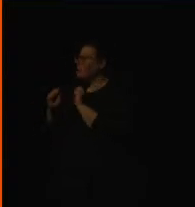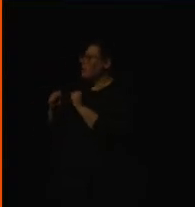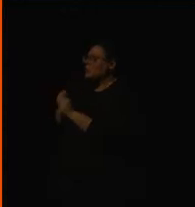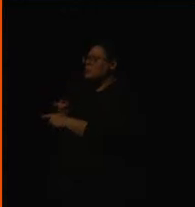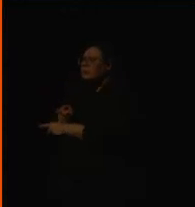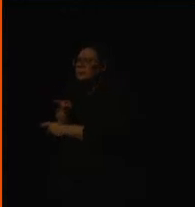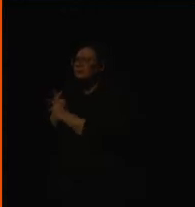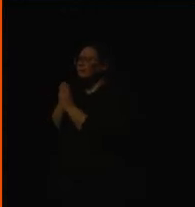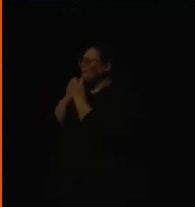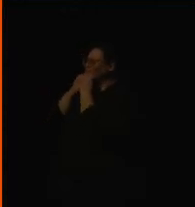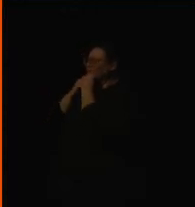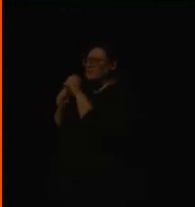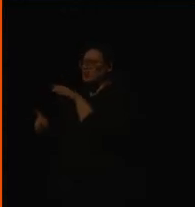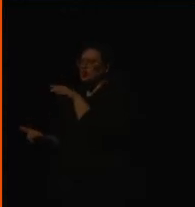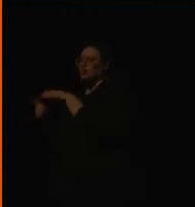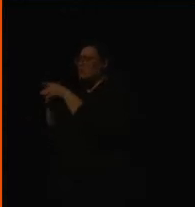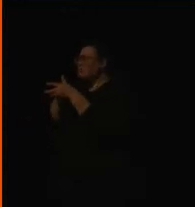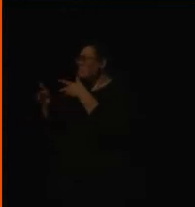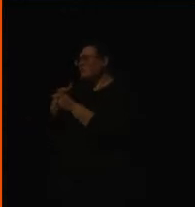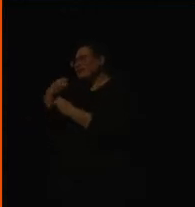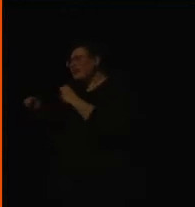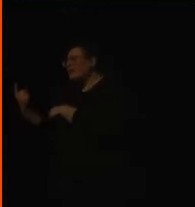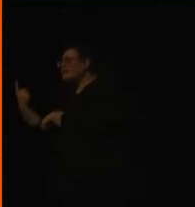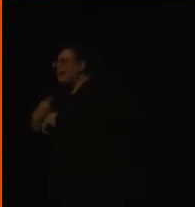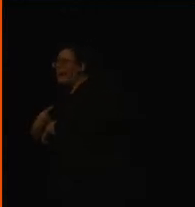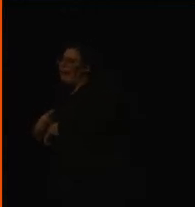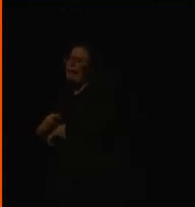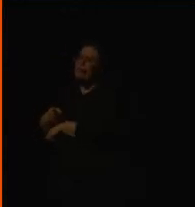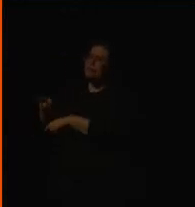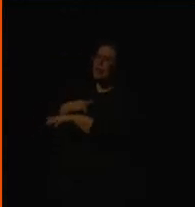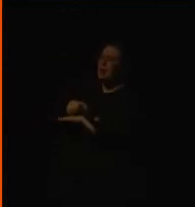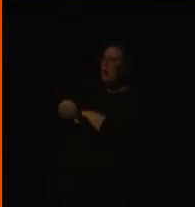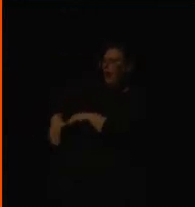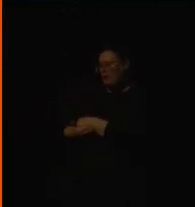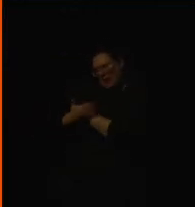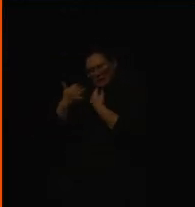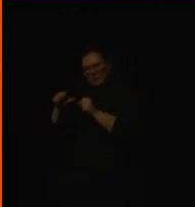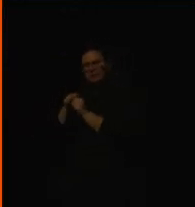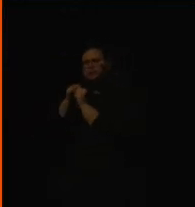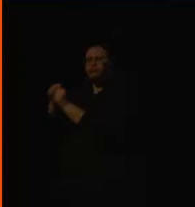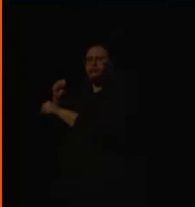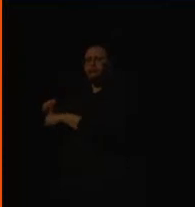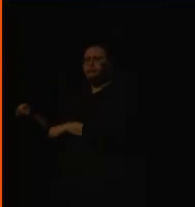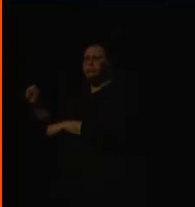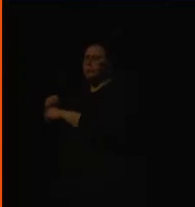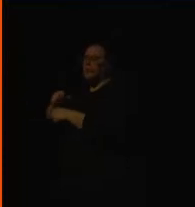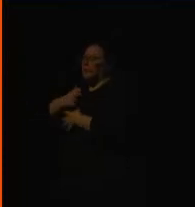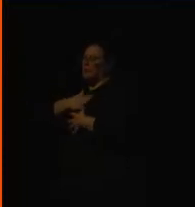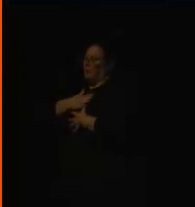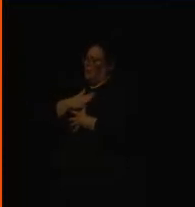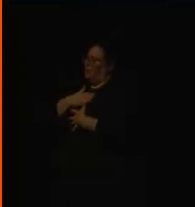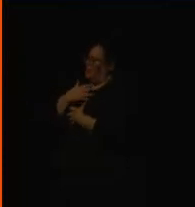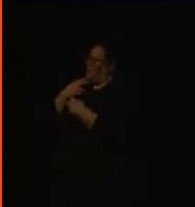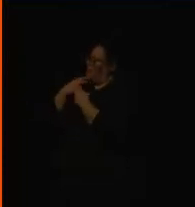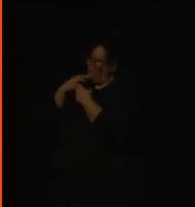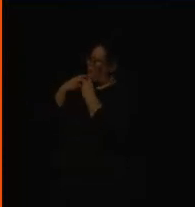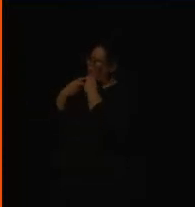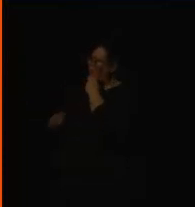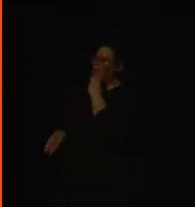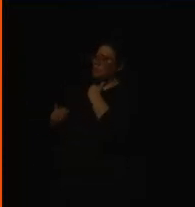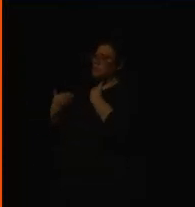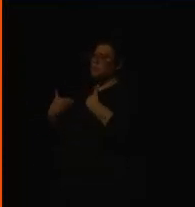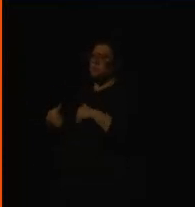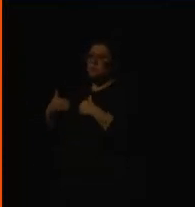their ability to show up through the hard days and the long nights, it just strikes me with awe. I am